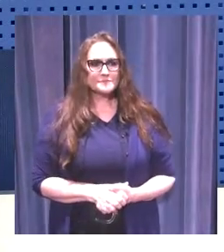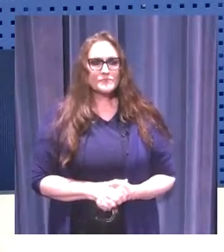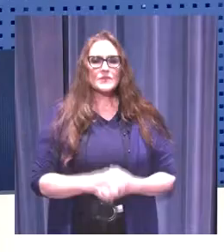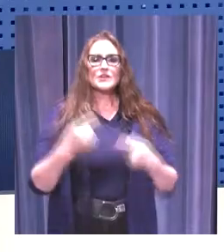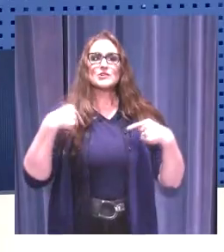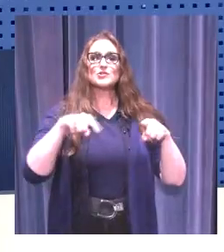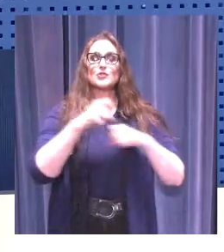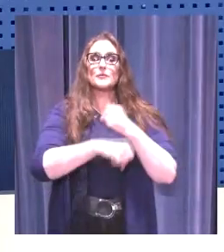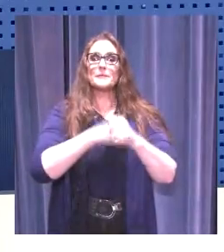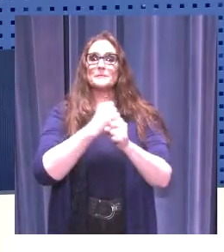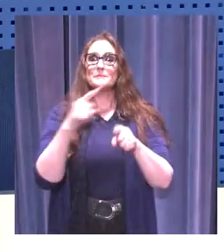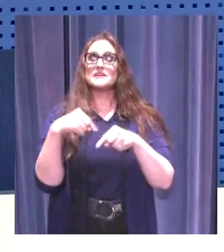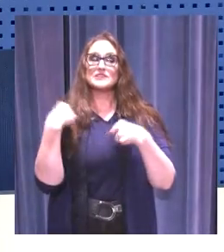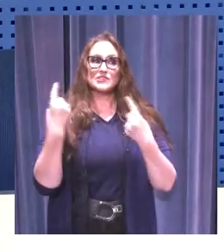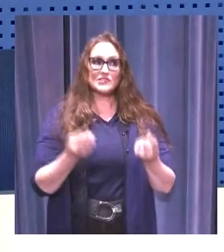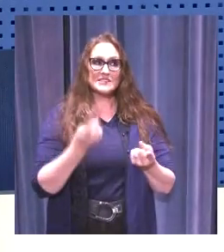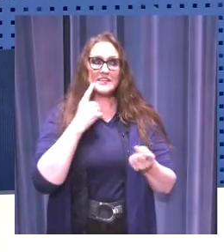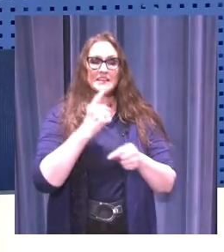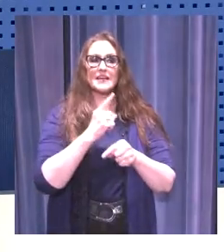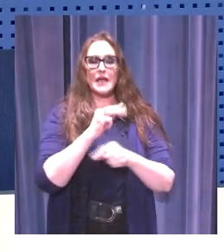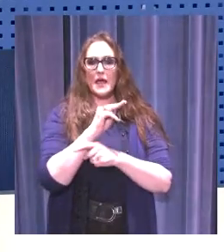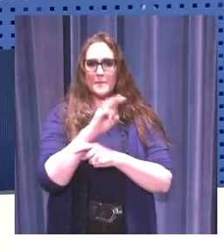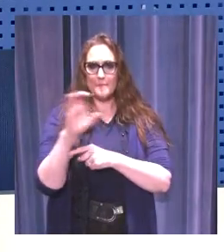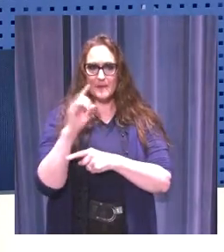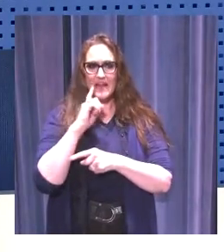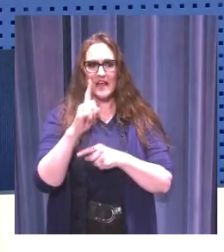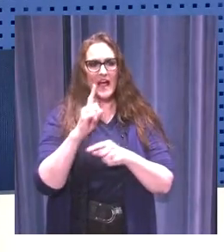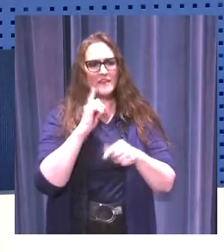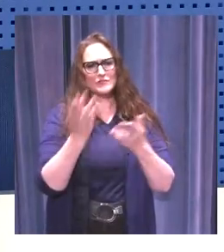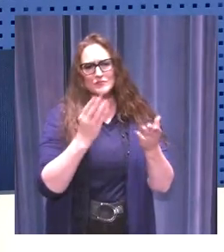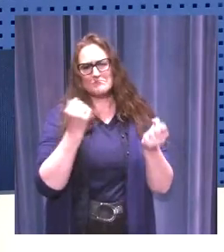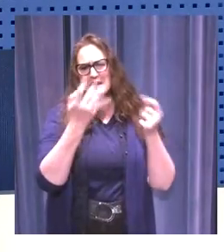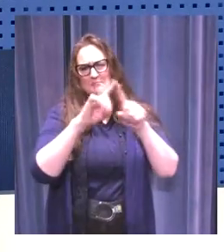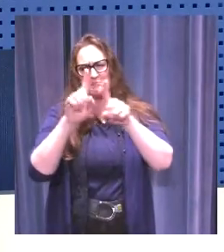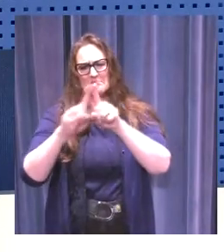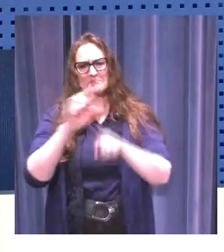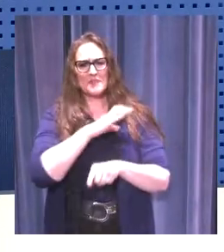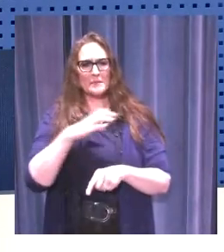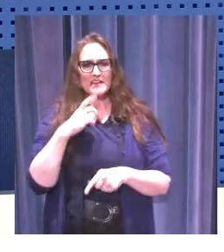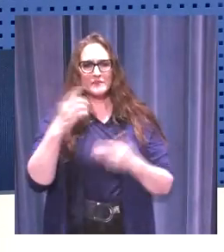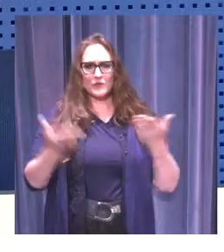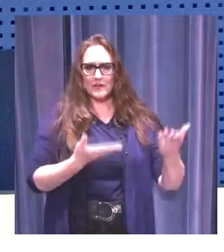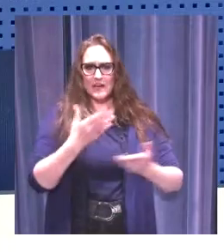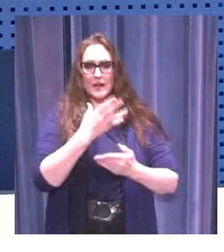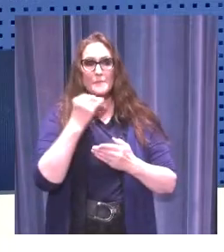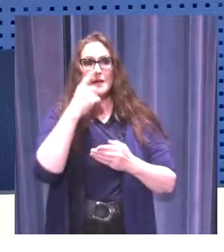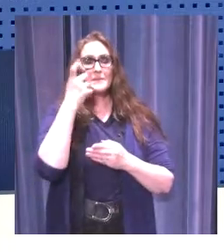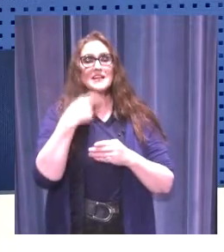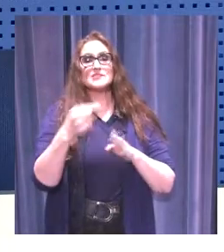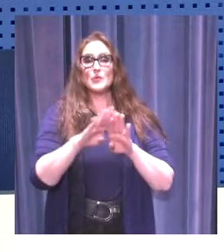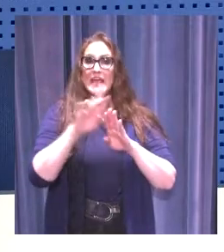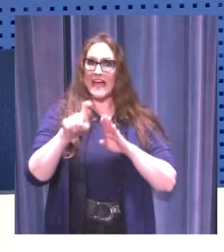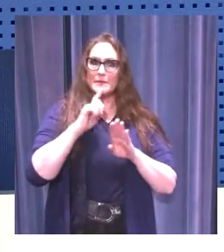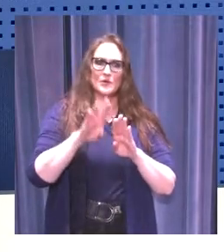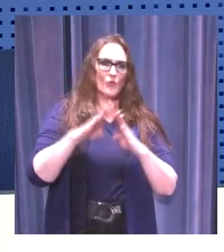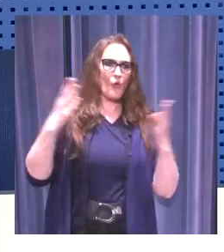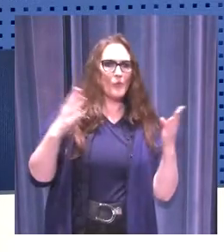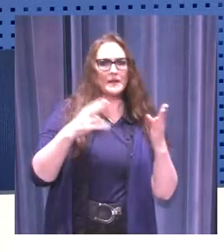During my years at Mott, I've served on many faculty search and hiring committees. Because of how open and accountable we had to